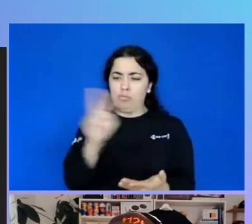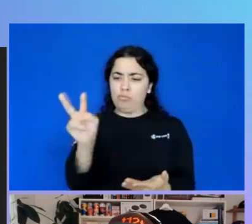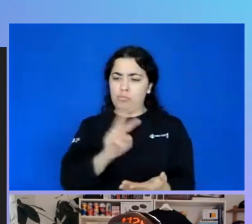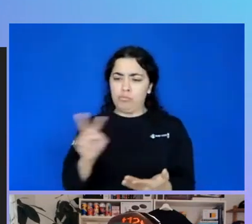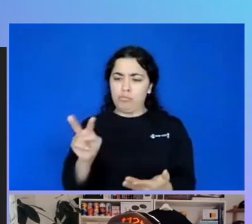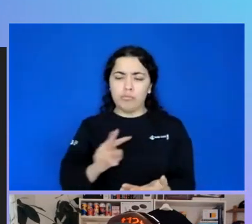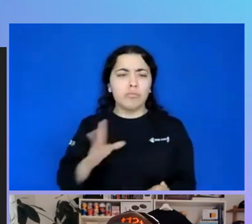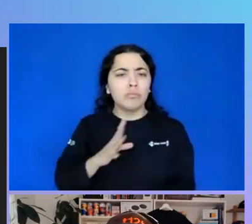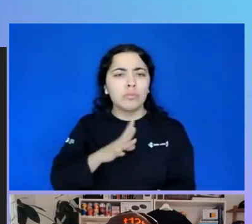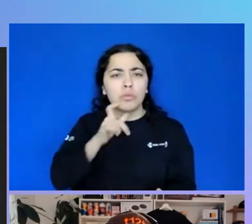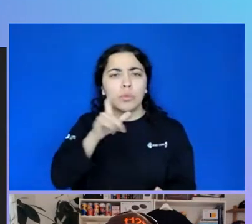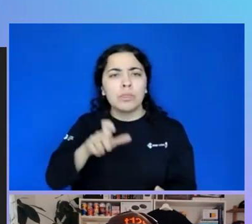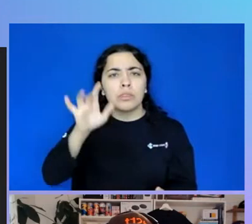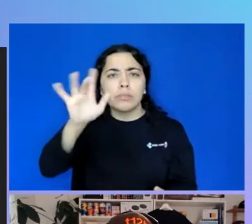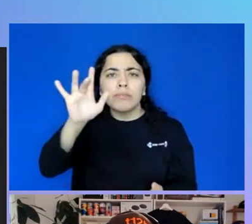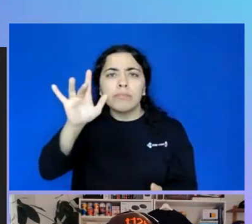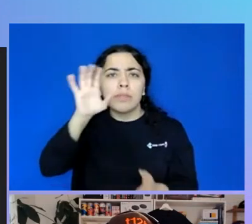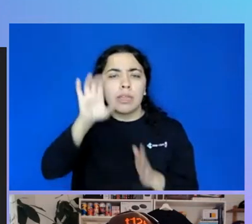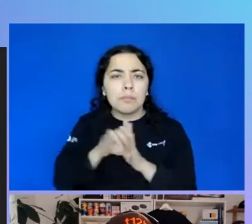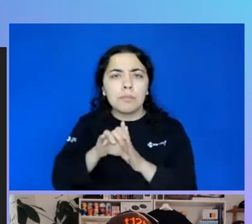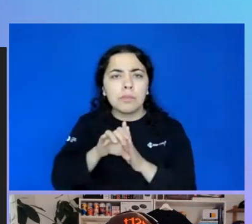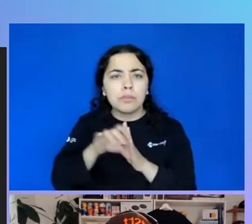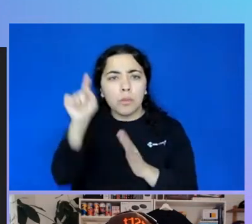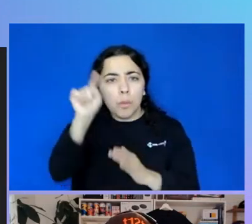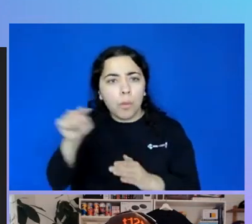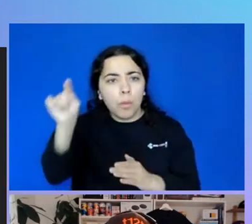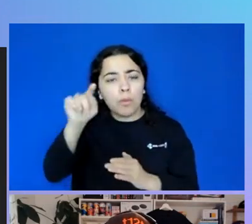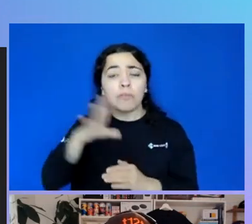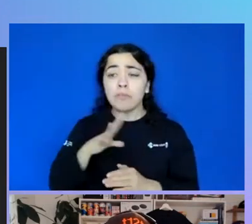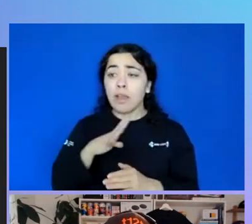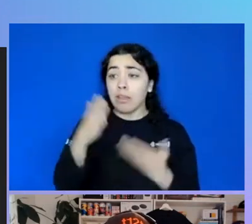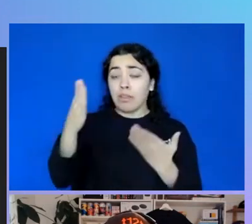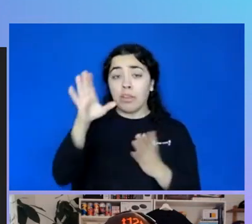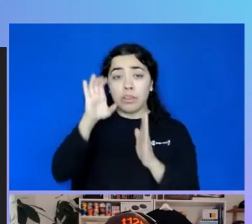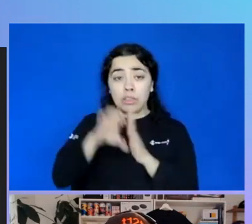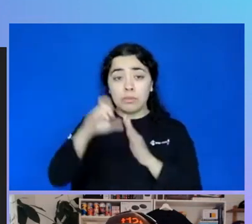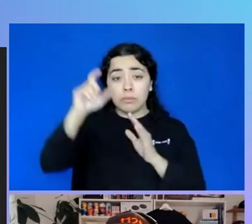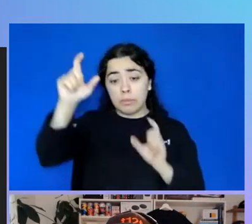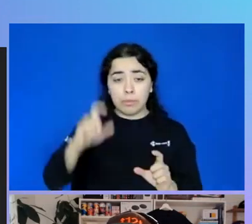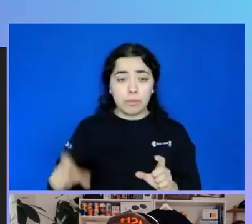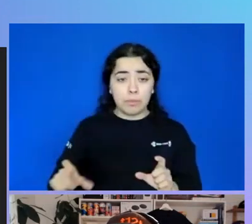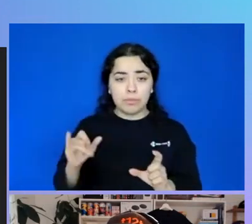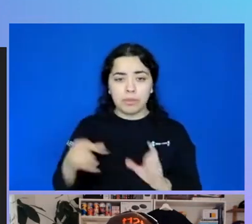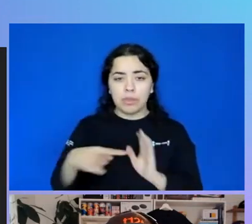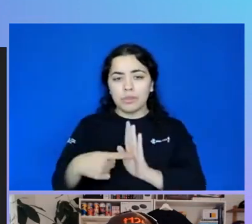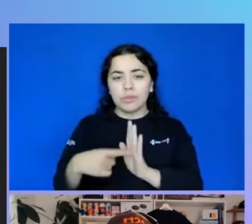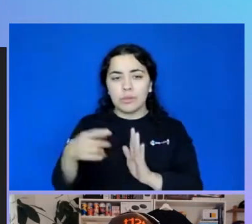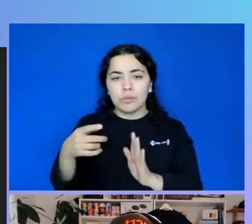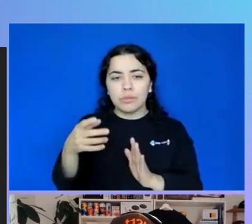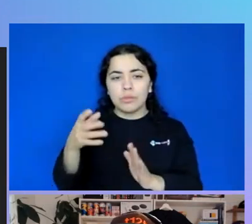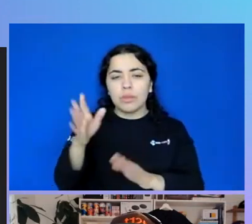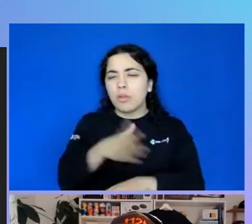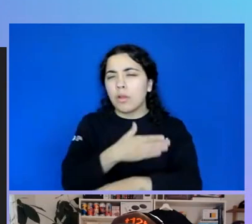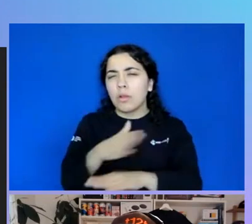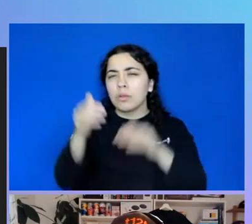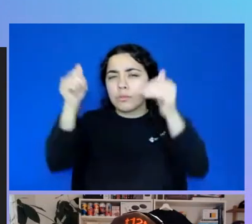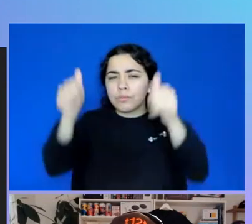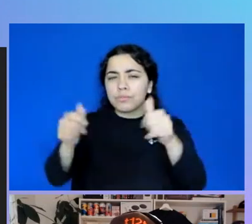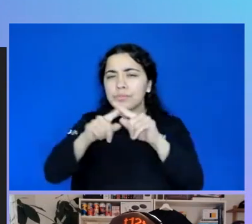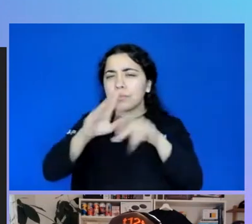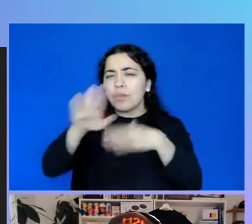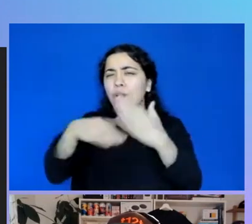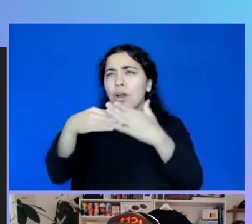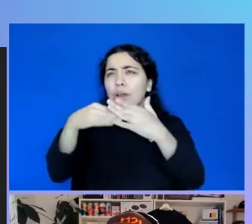loading them. And the example with loading images just shows the concert poster, which is already explained in